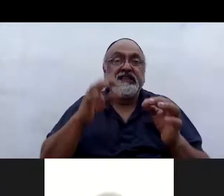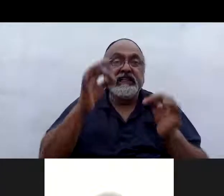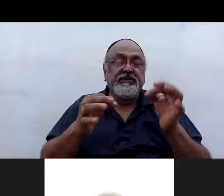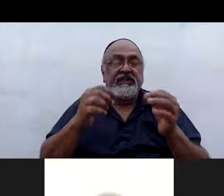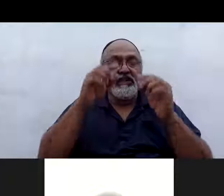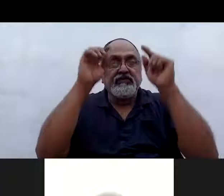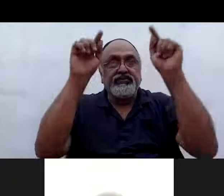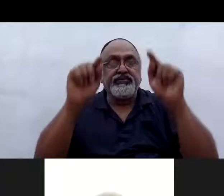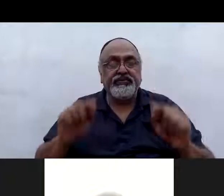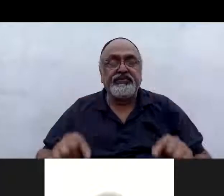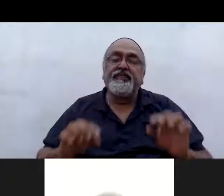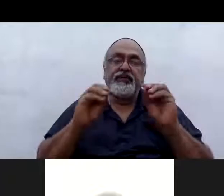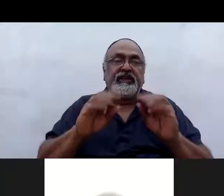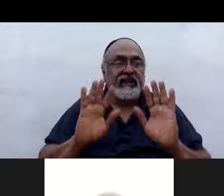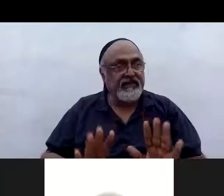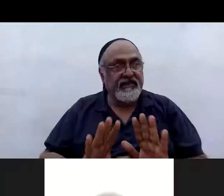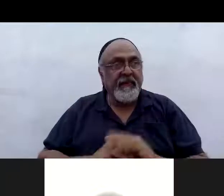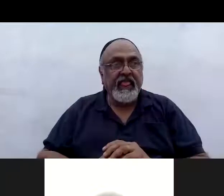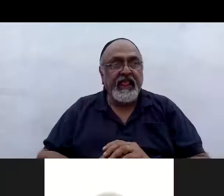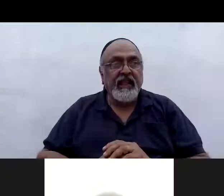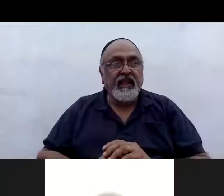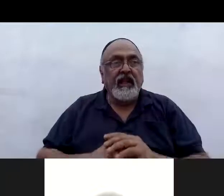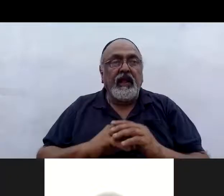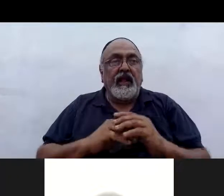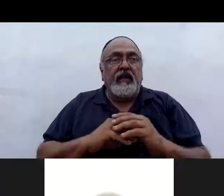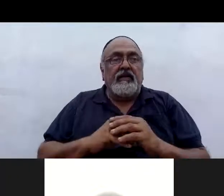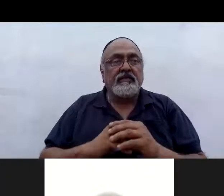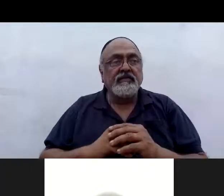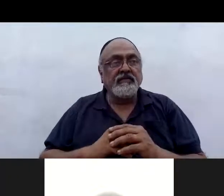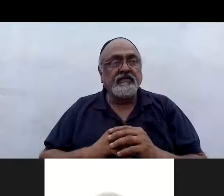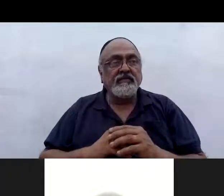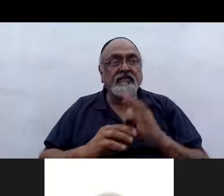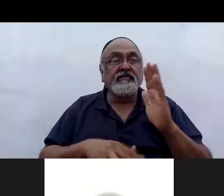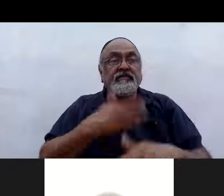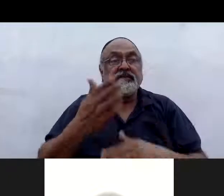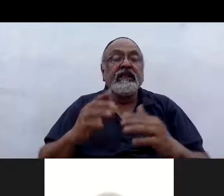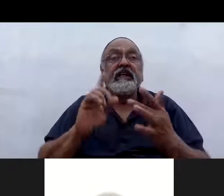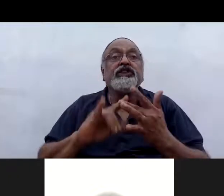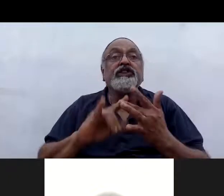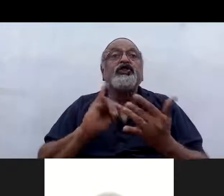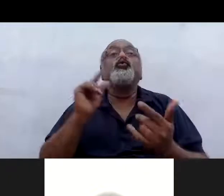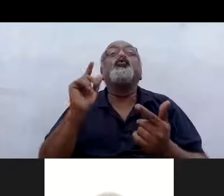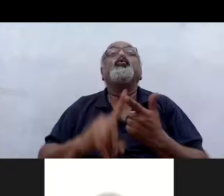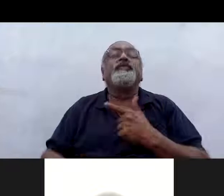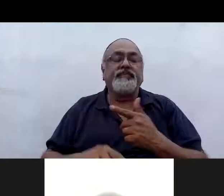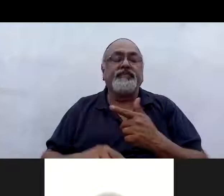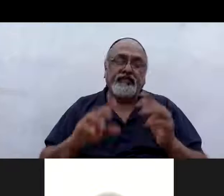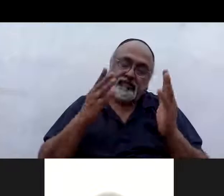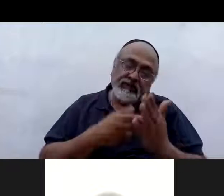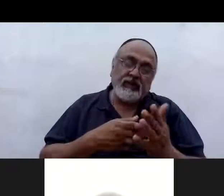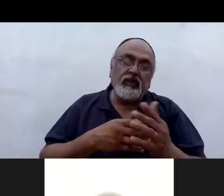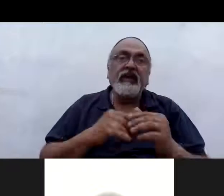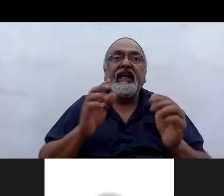judgment. After that, we are supposed to go through the issues. You can navigate by